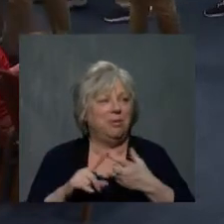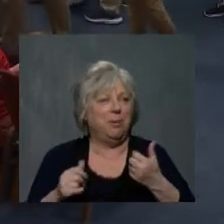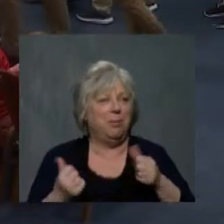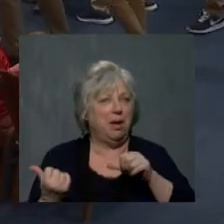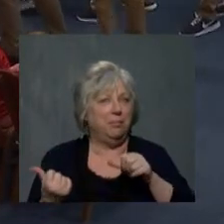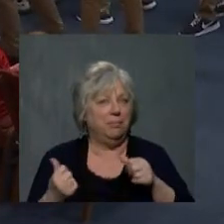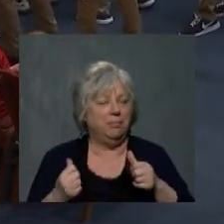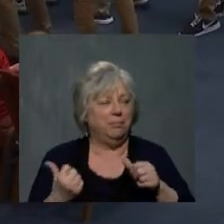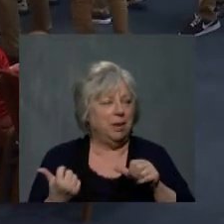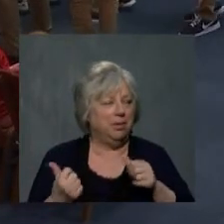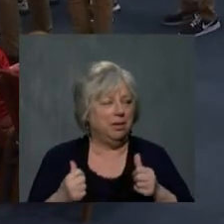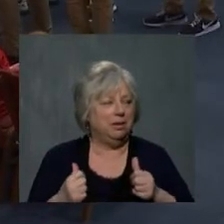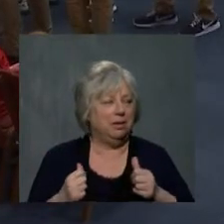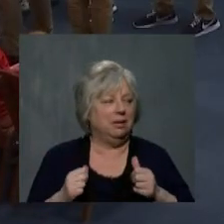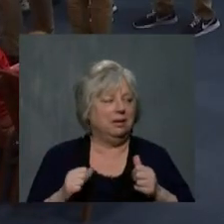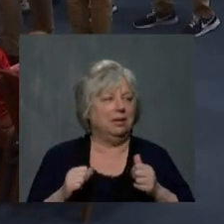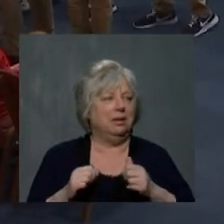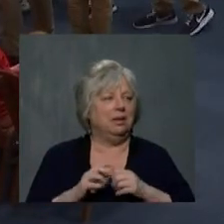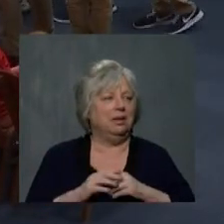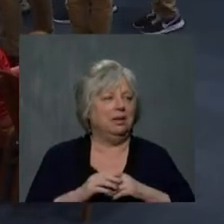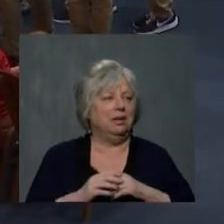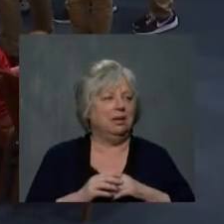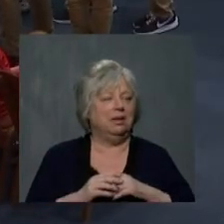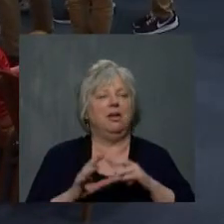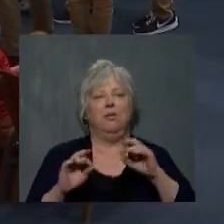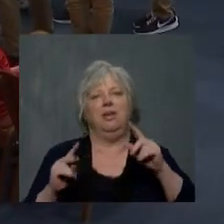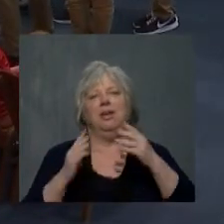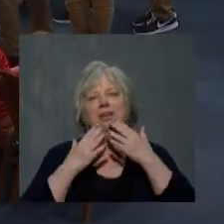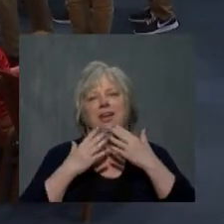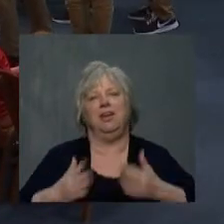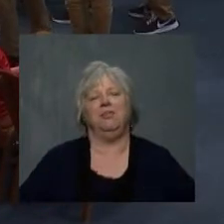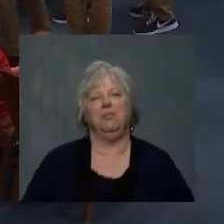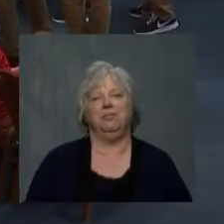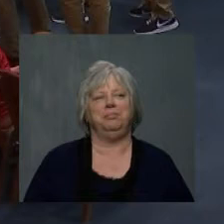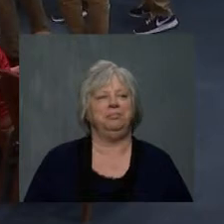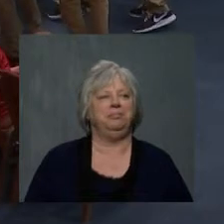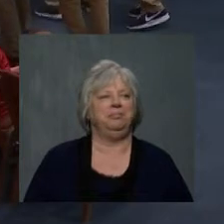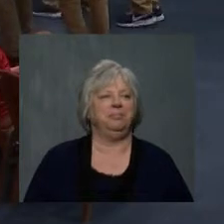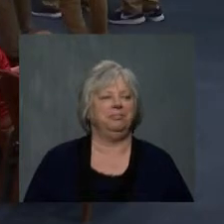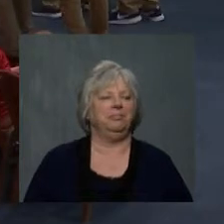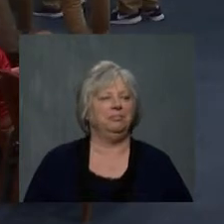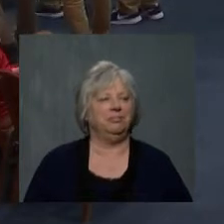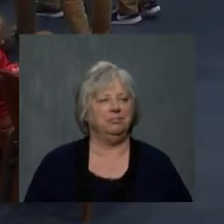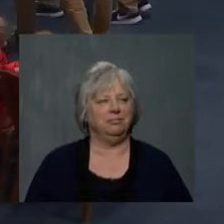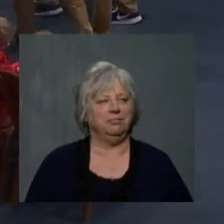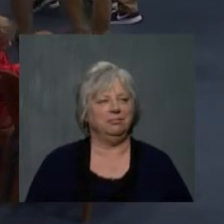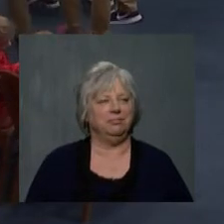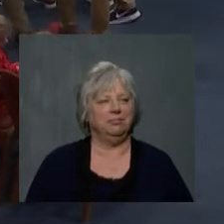Baptist? Okay. Thank you. Thank you.